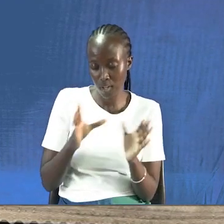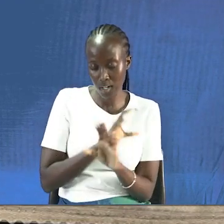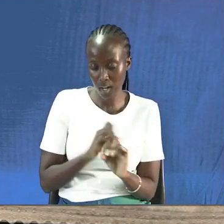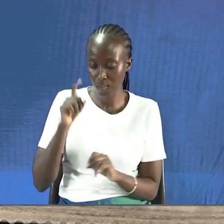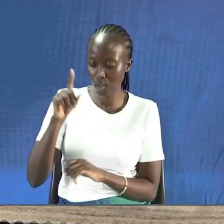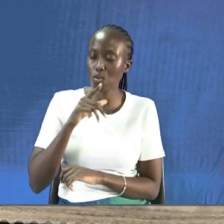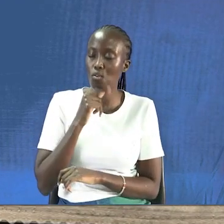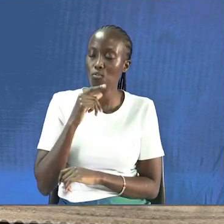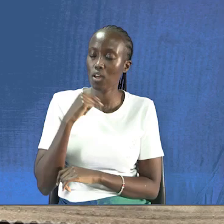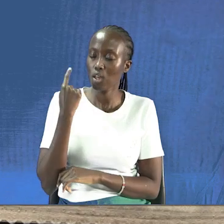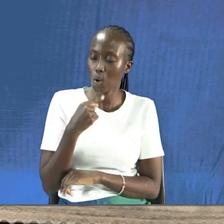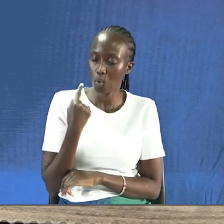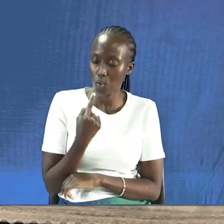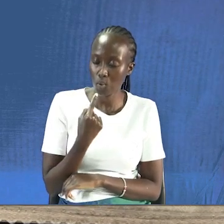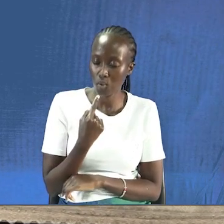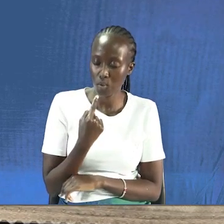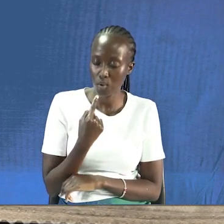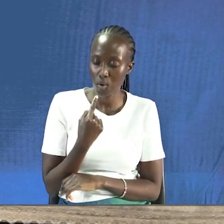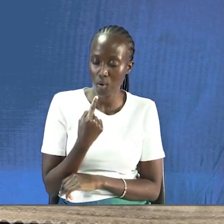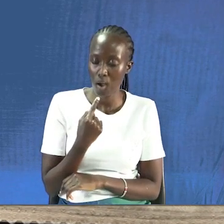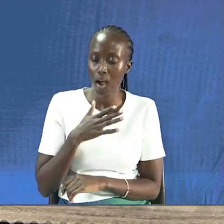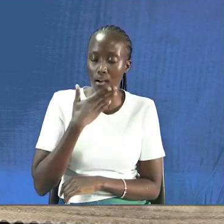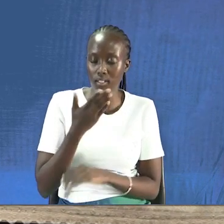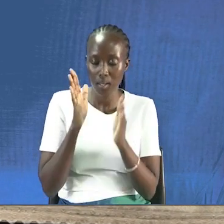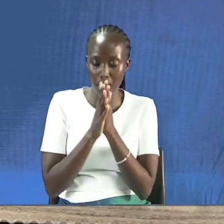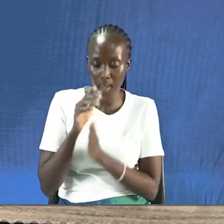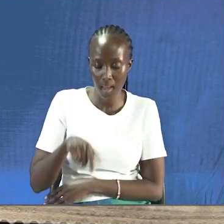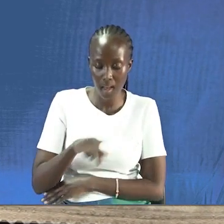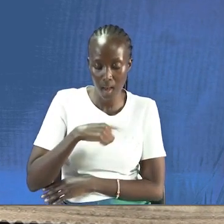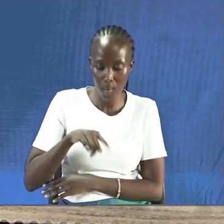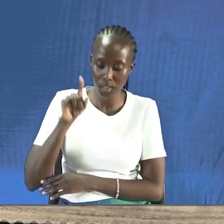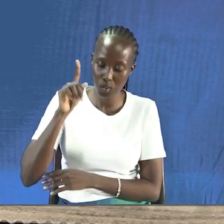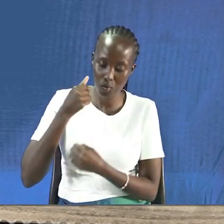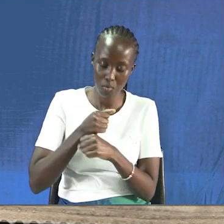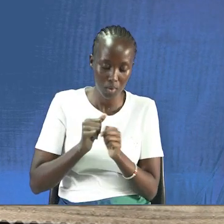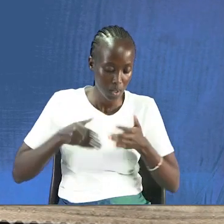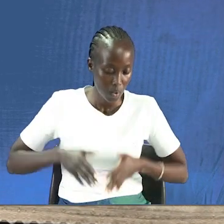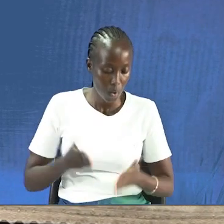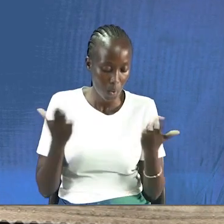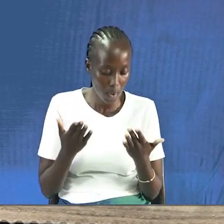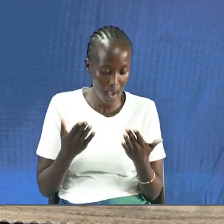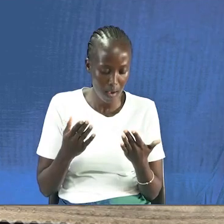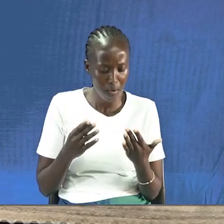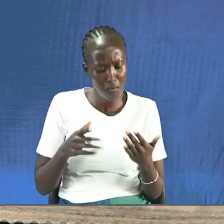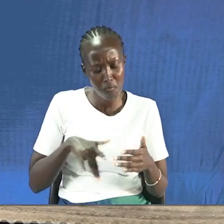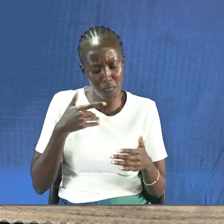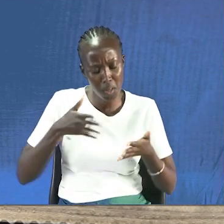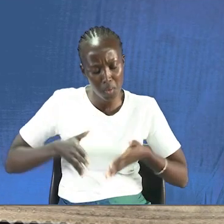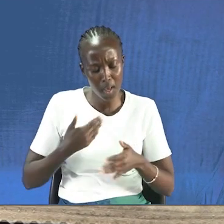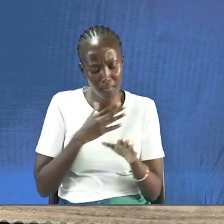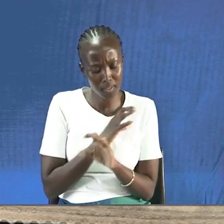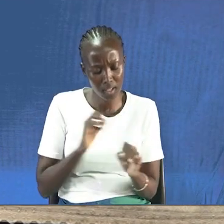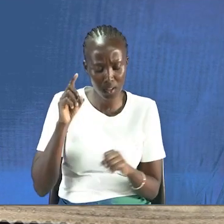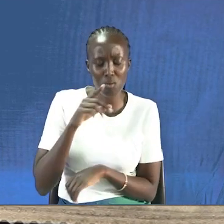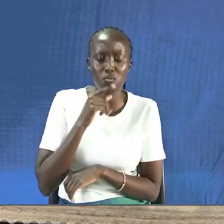Father who answers our prayers. You are a Father who makes a way where there is no way. You are a Father